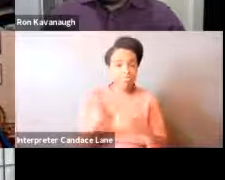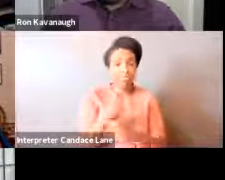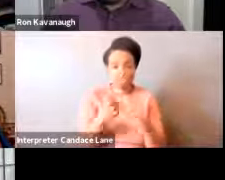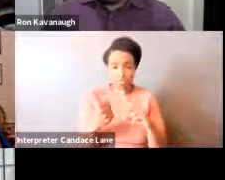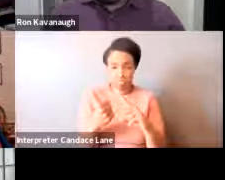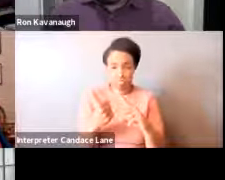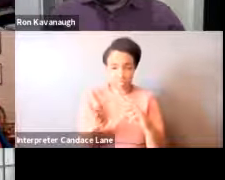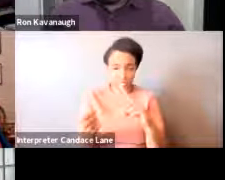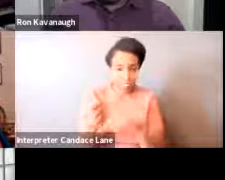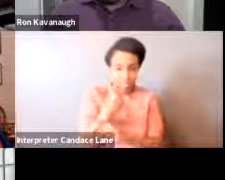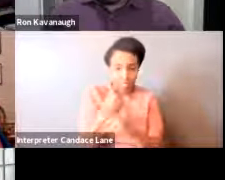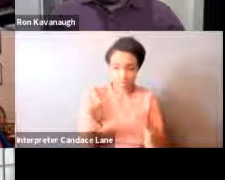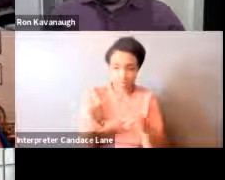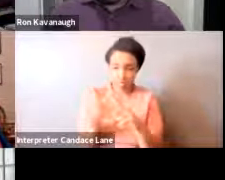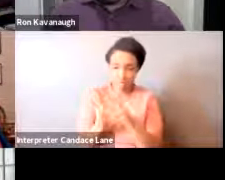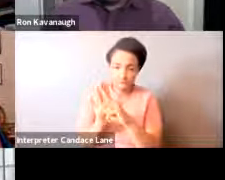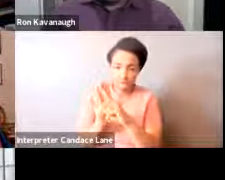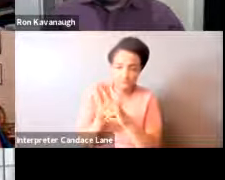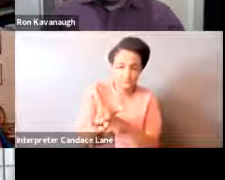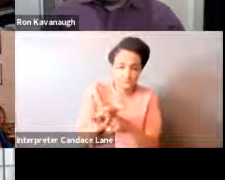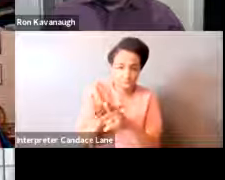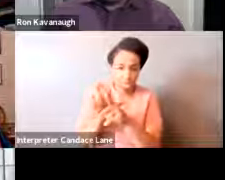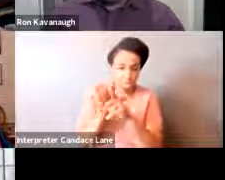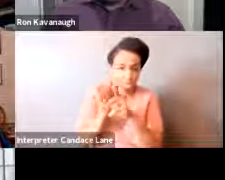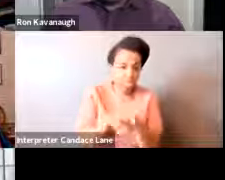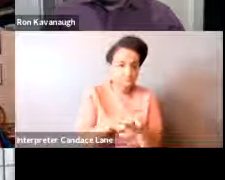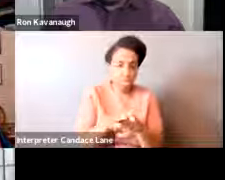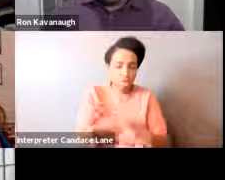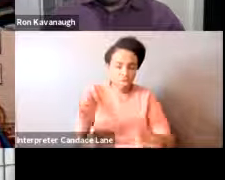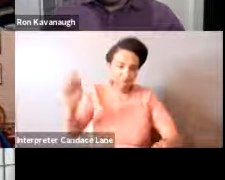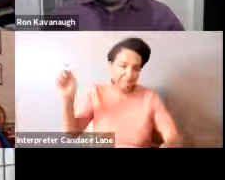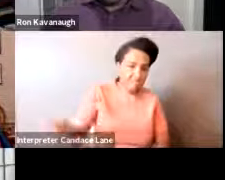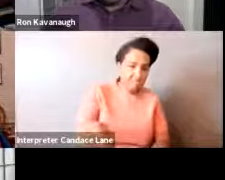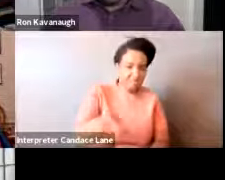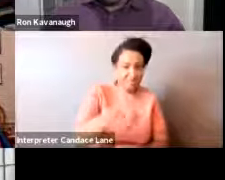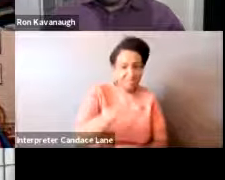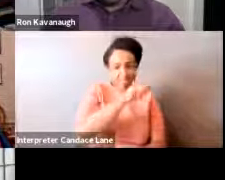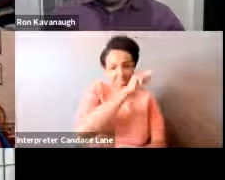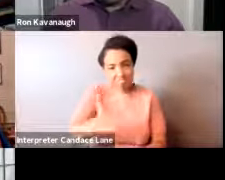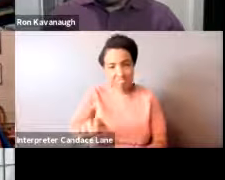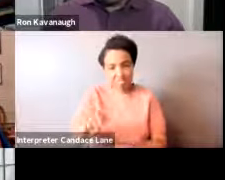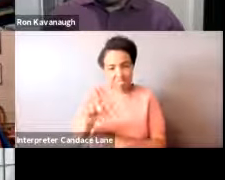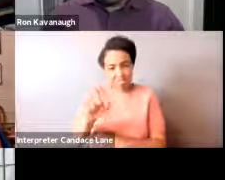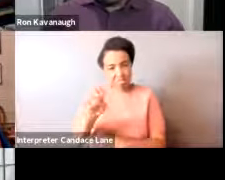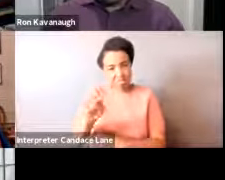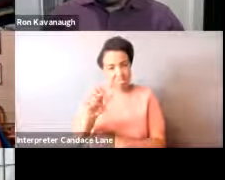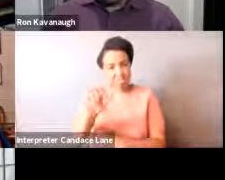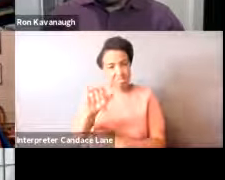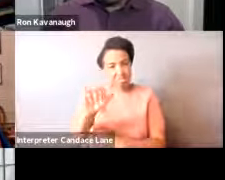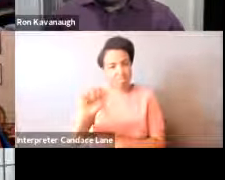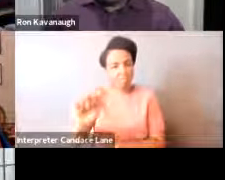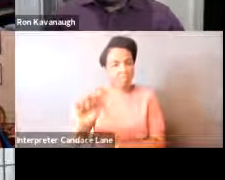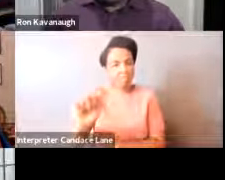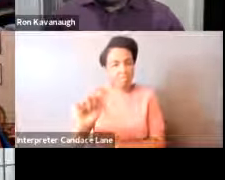beat their instrument with a purpose. Yeah. Knowing how